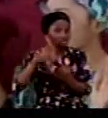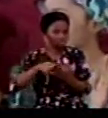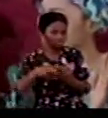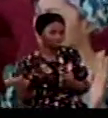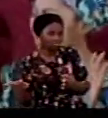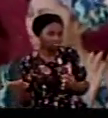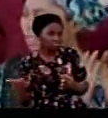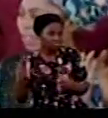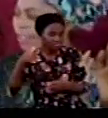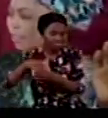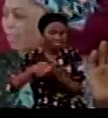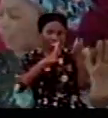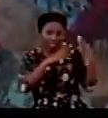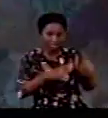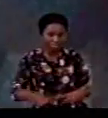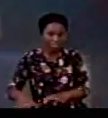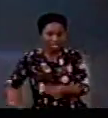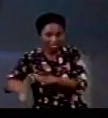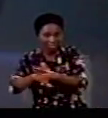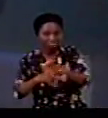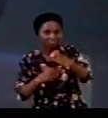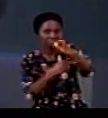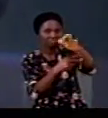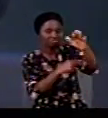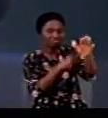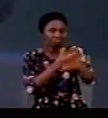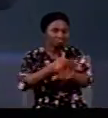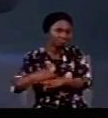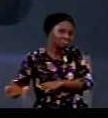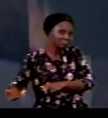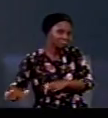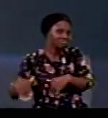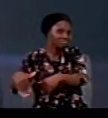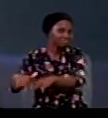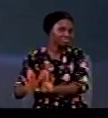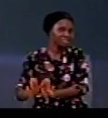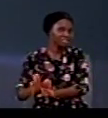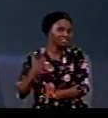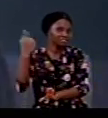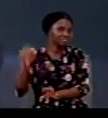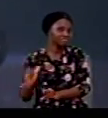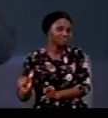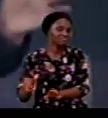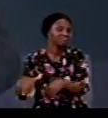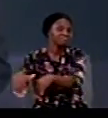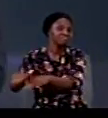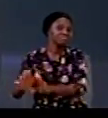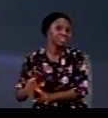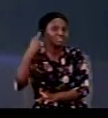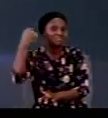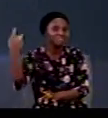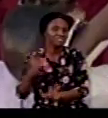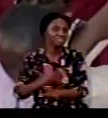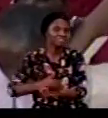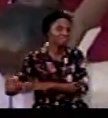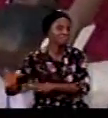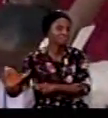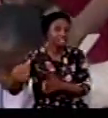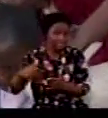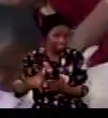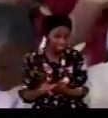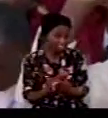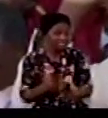Buried. Amen. New life will resurrect and rise up in your life in Jesus' name.